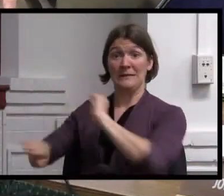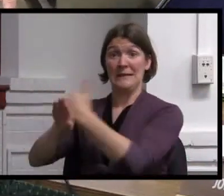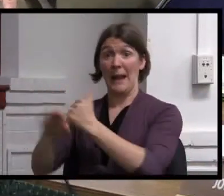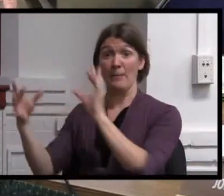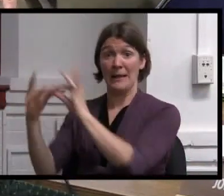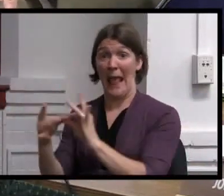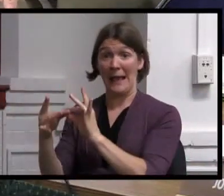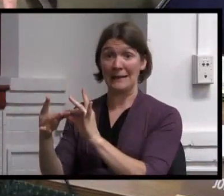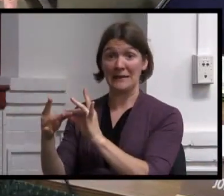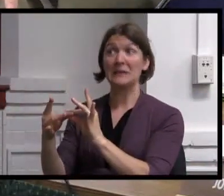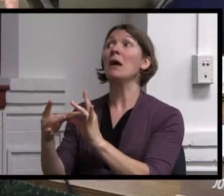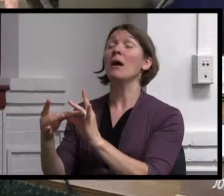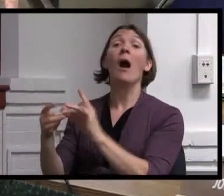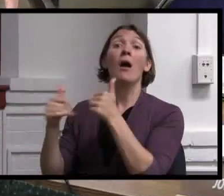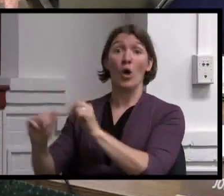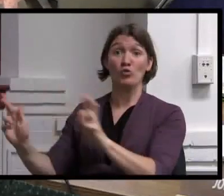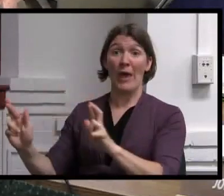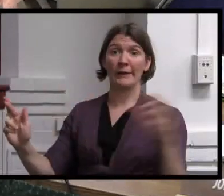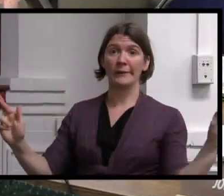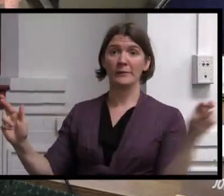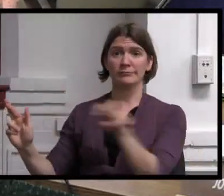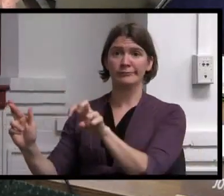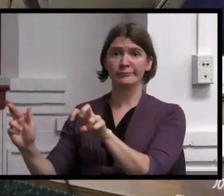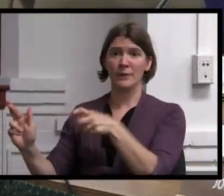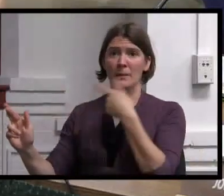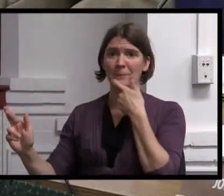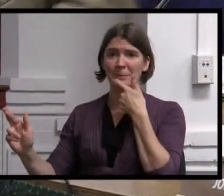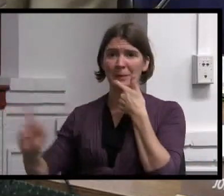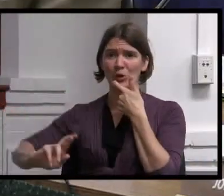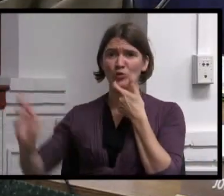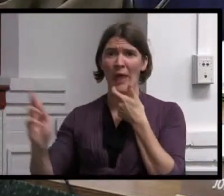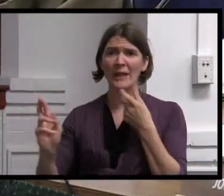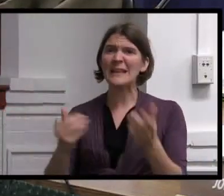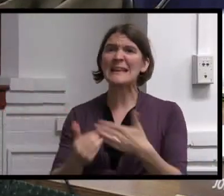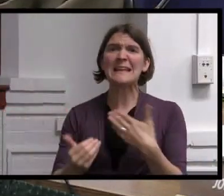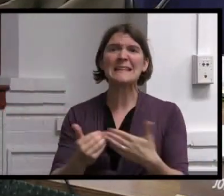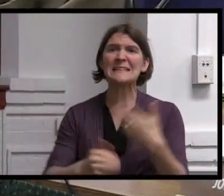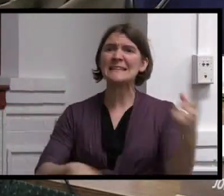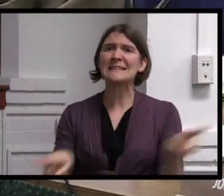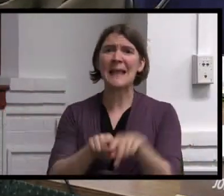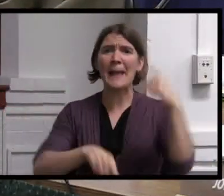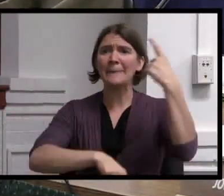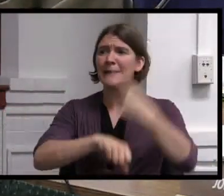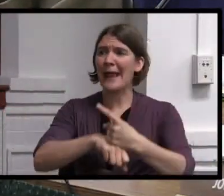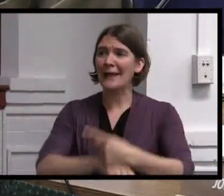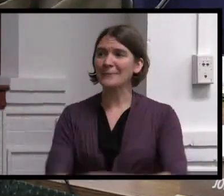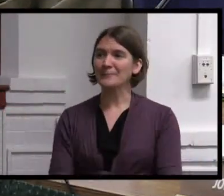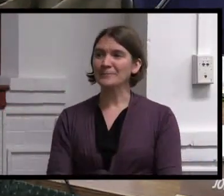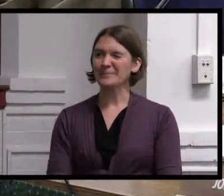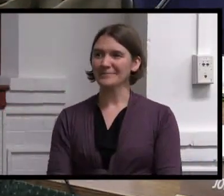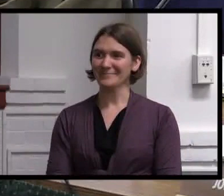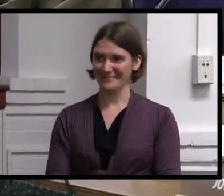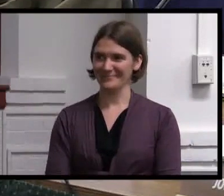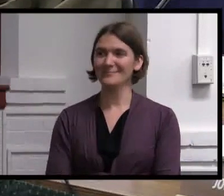Black Mountain Road ready to literally just take the baton and start dispatching from there. Okay.